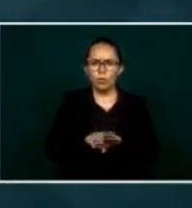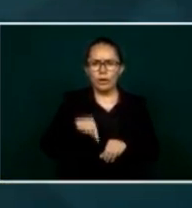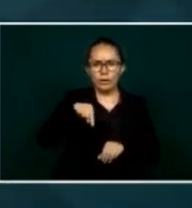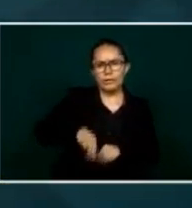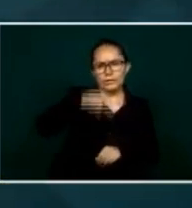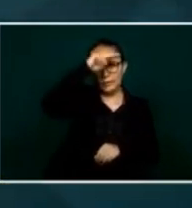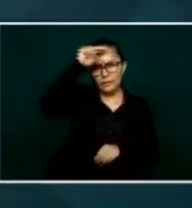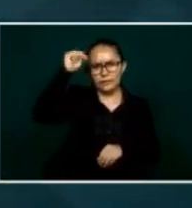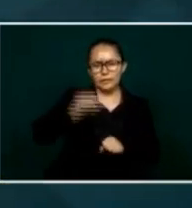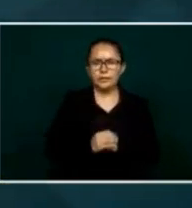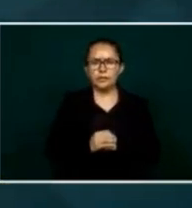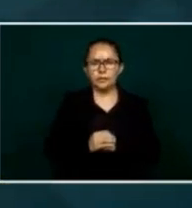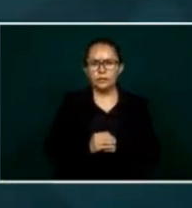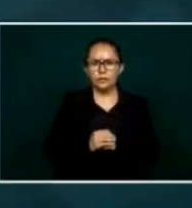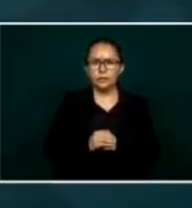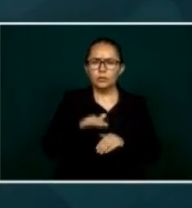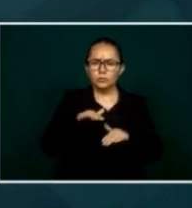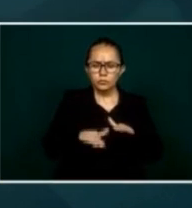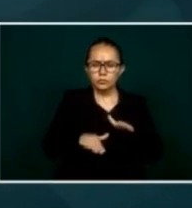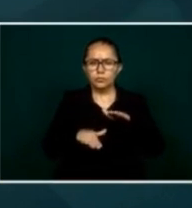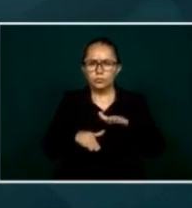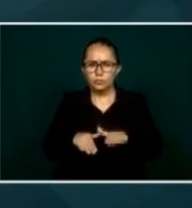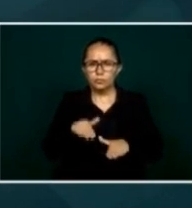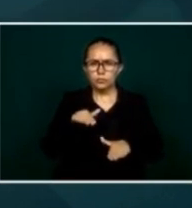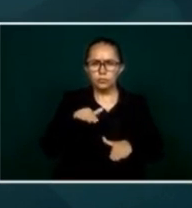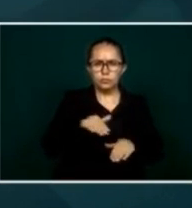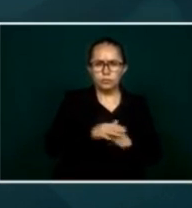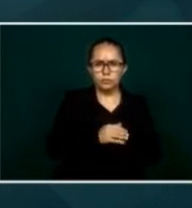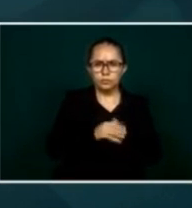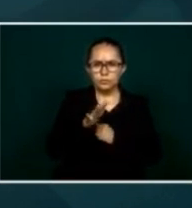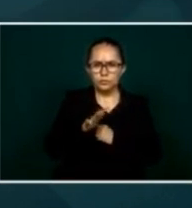the advancement they've made here in Nayarit.